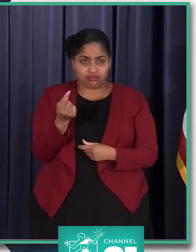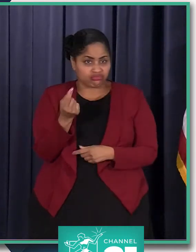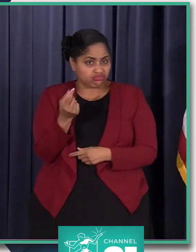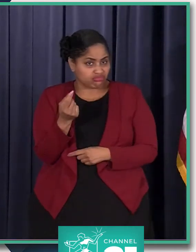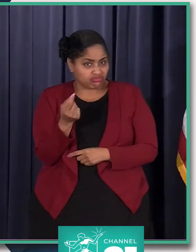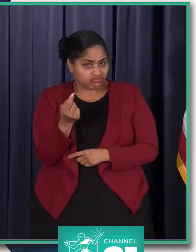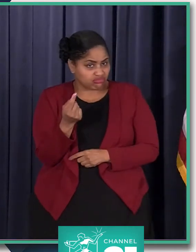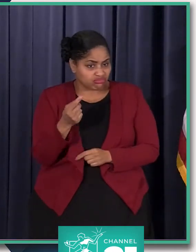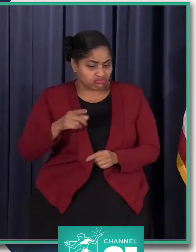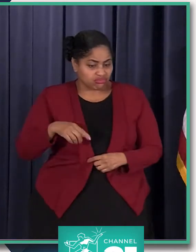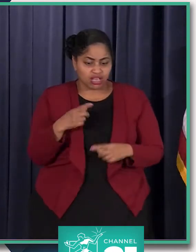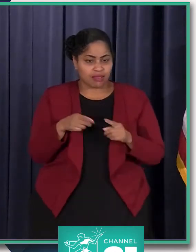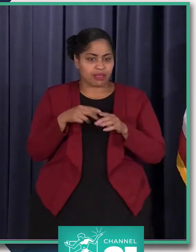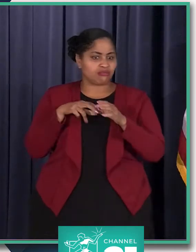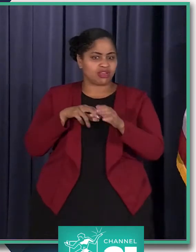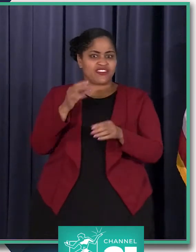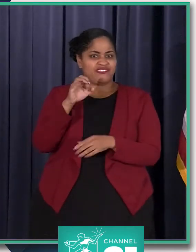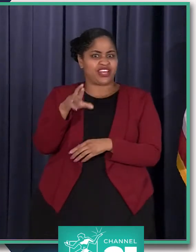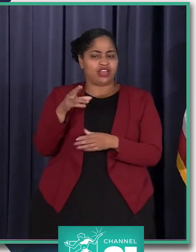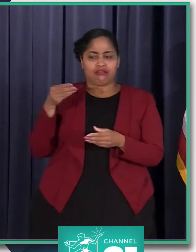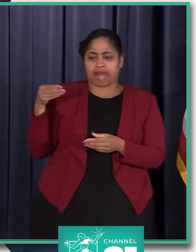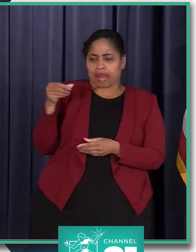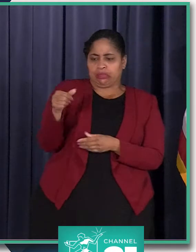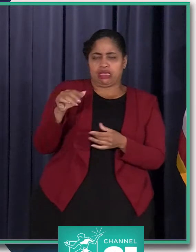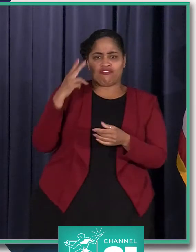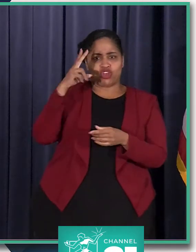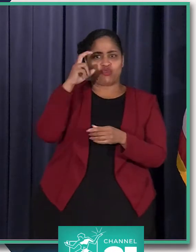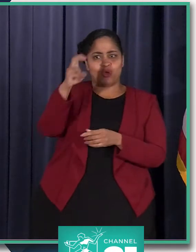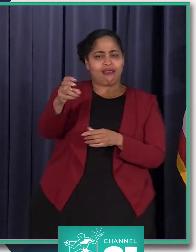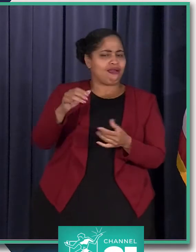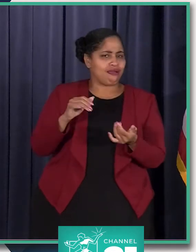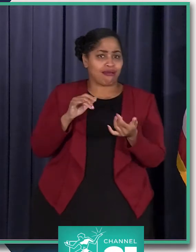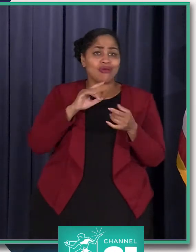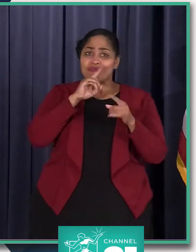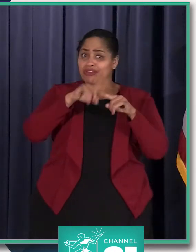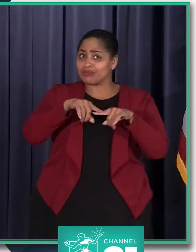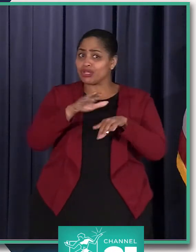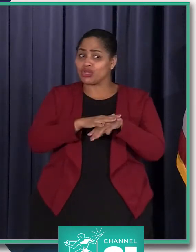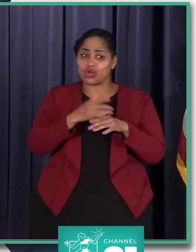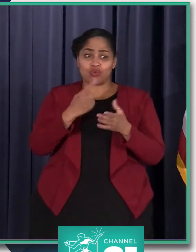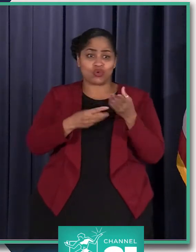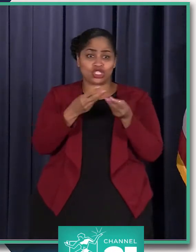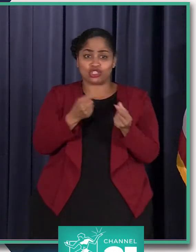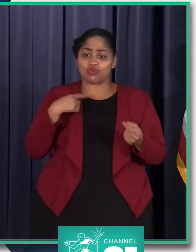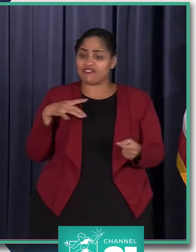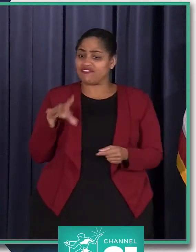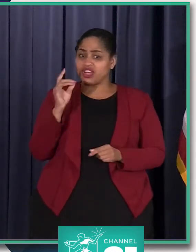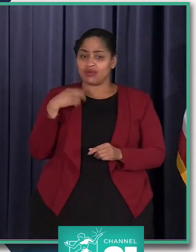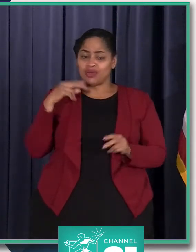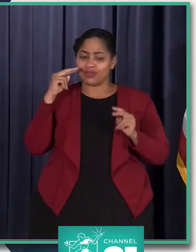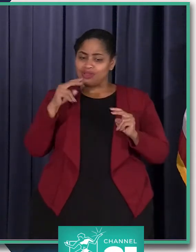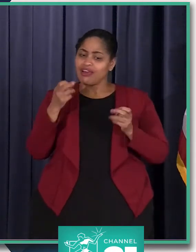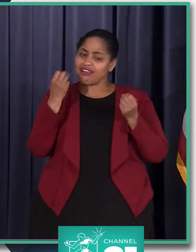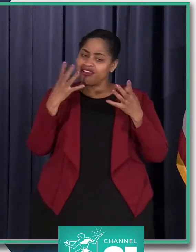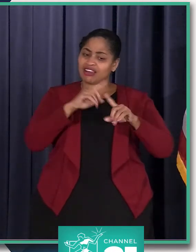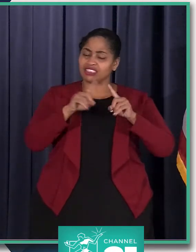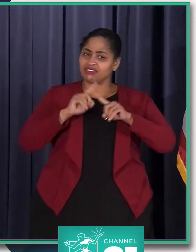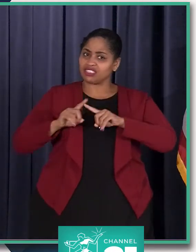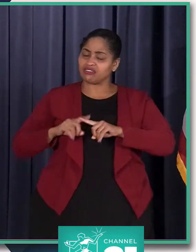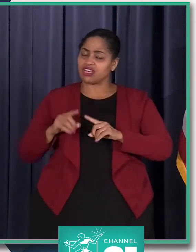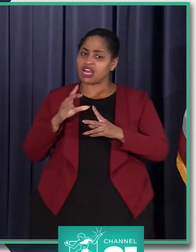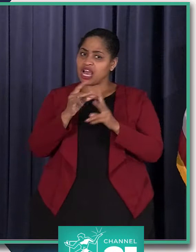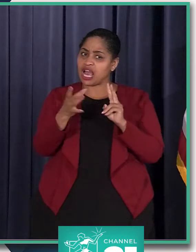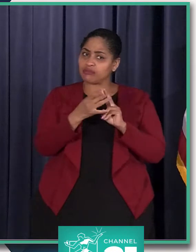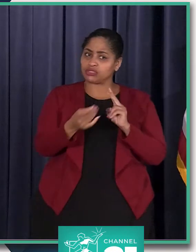do? It really depends on what we decide on the solution. We're looking at a lot of options right now, and our